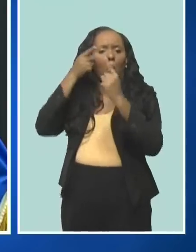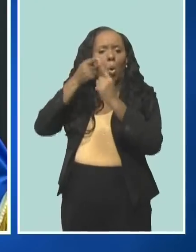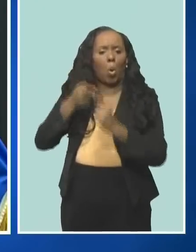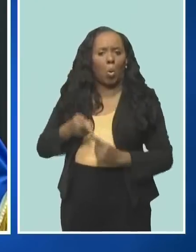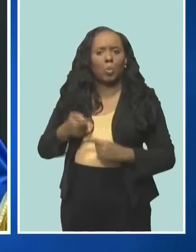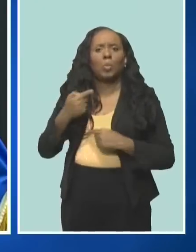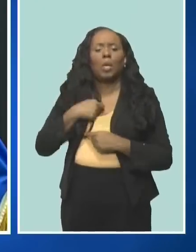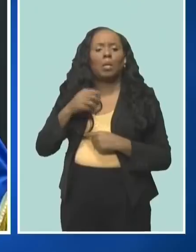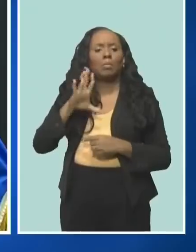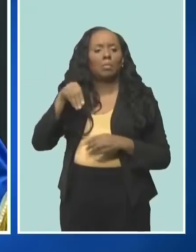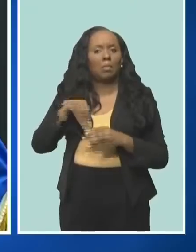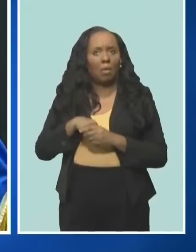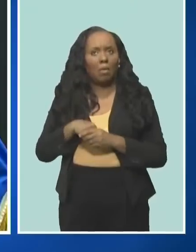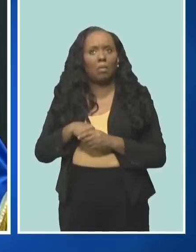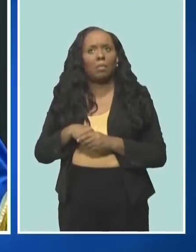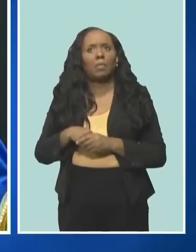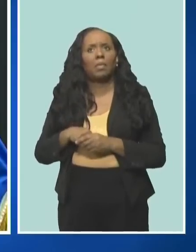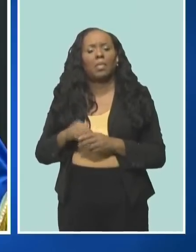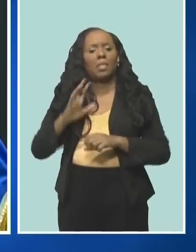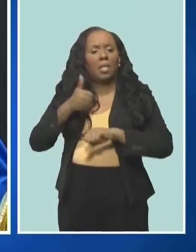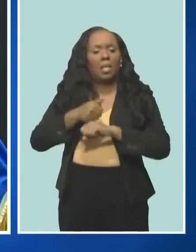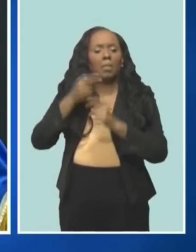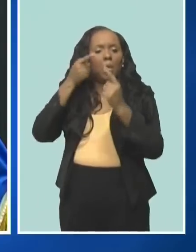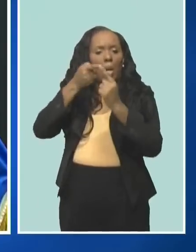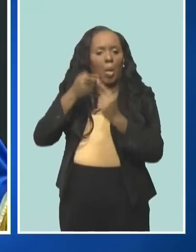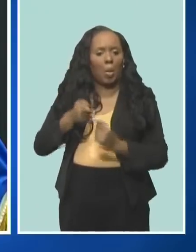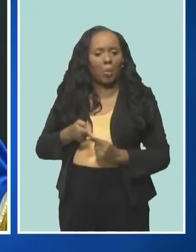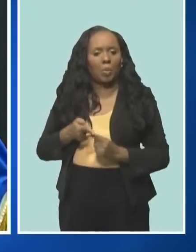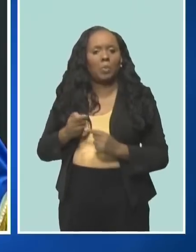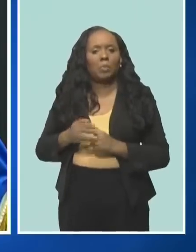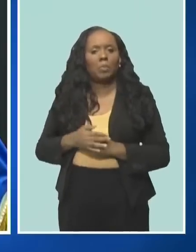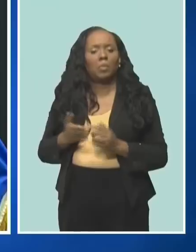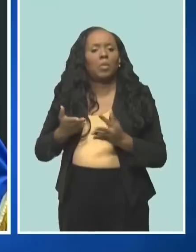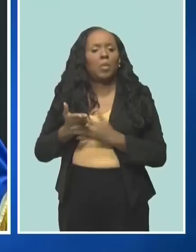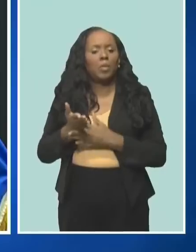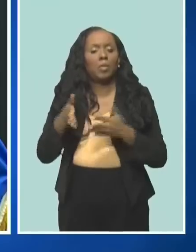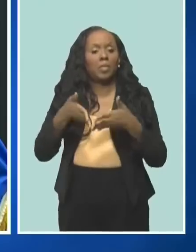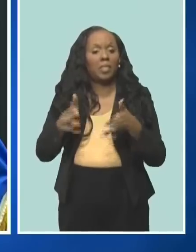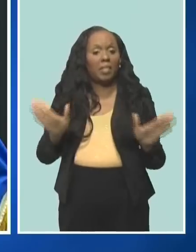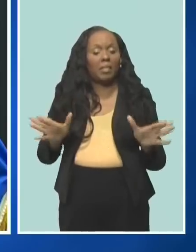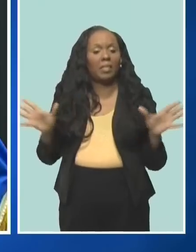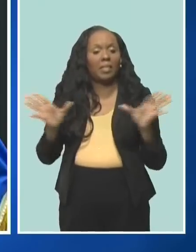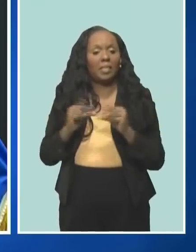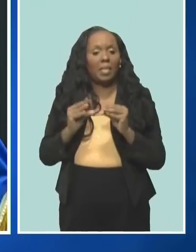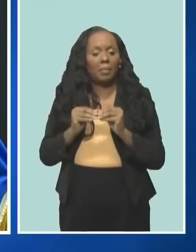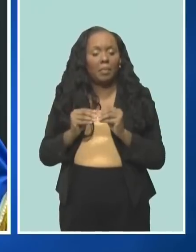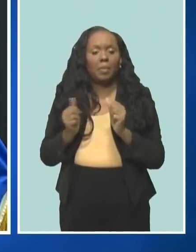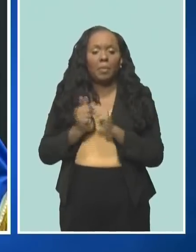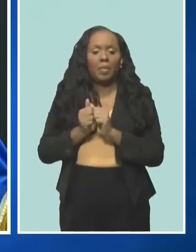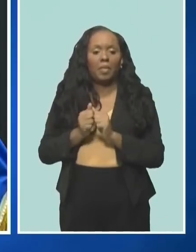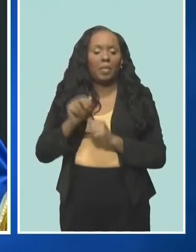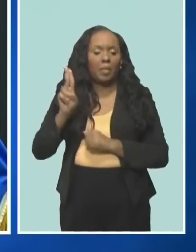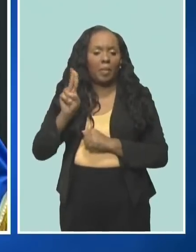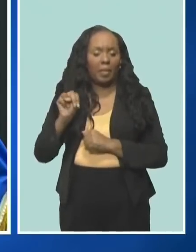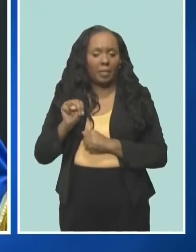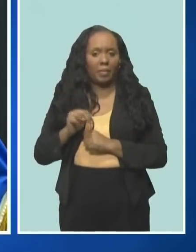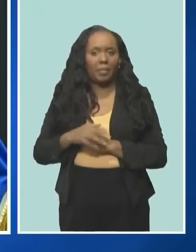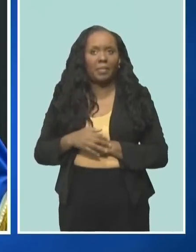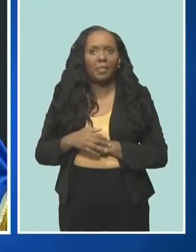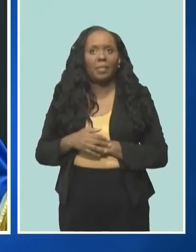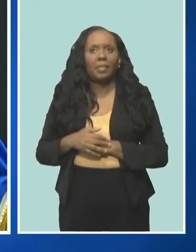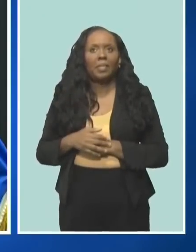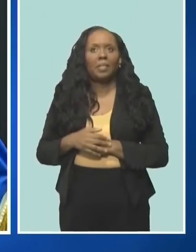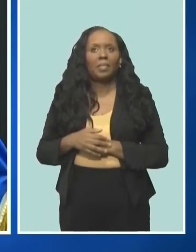in piloting these goals through the General Assembly of the United Nations. So I see myself